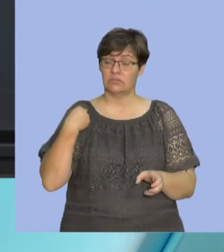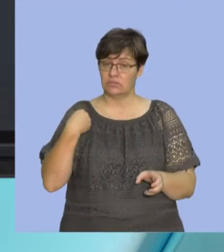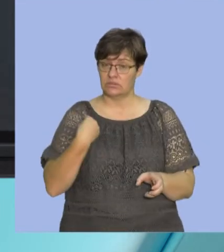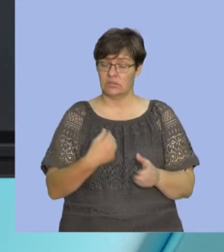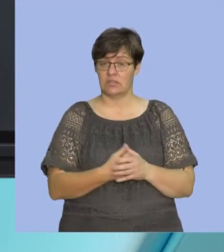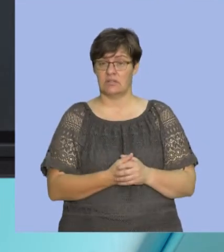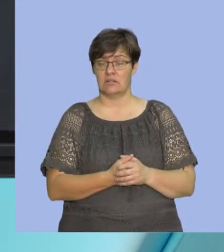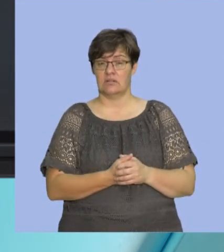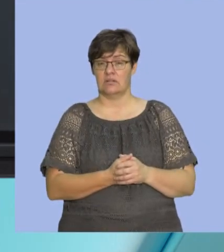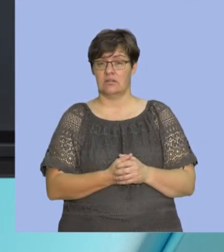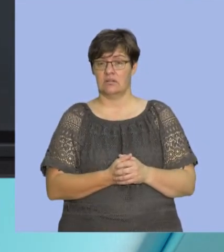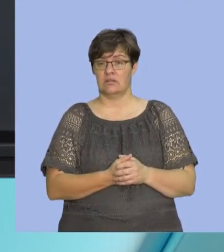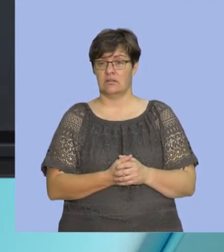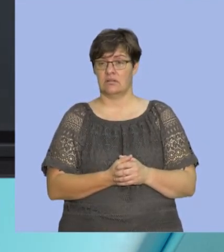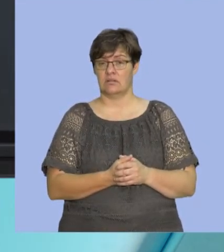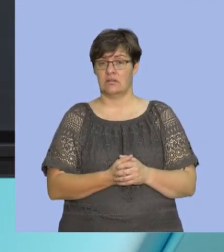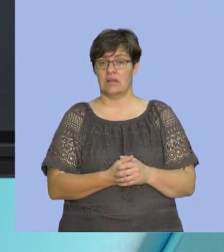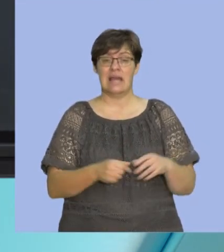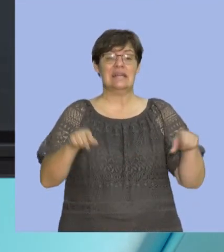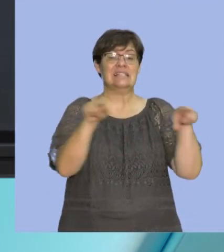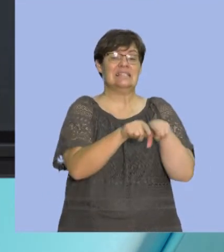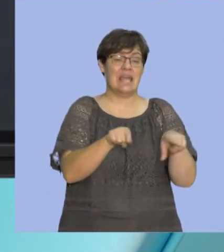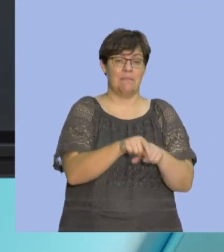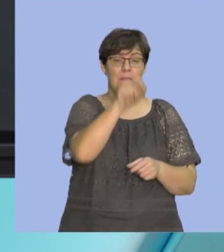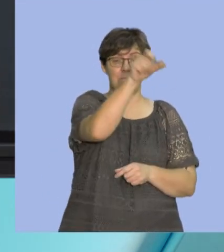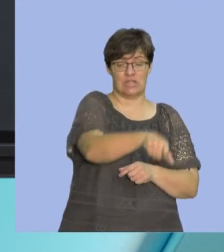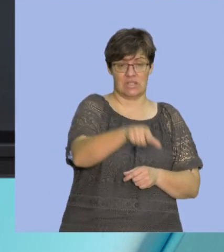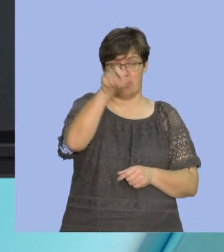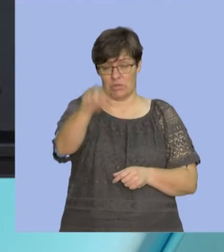mean that you cannot have the same person